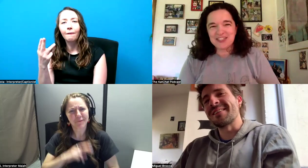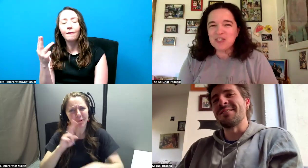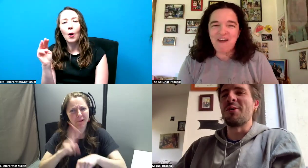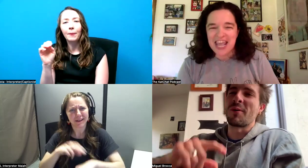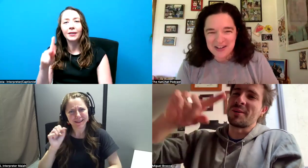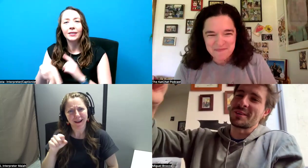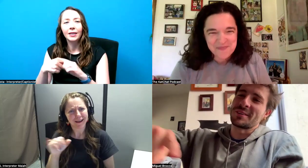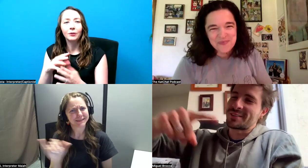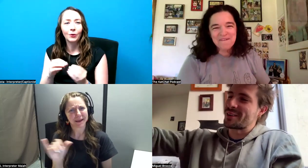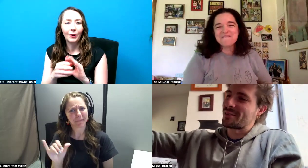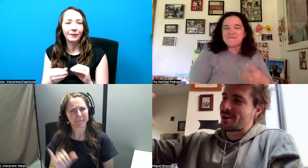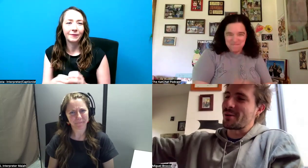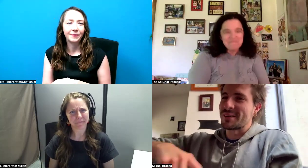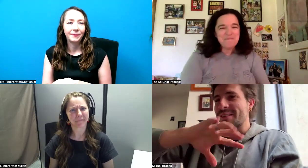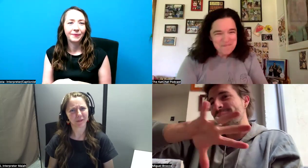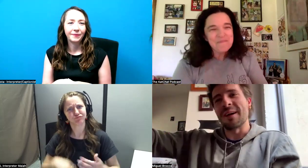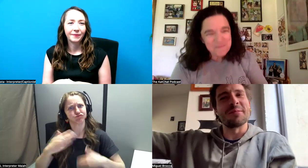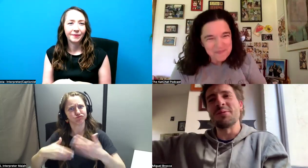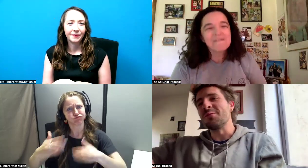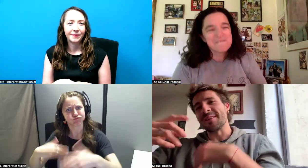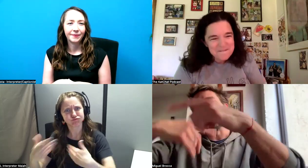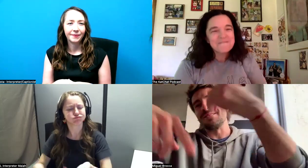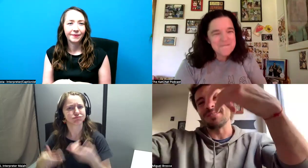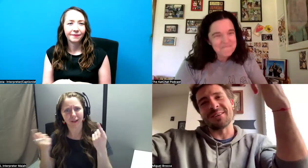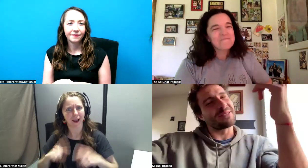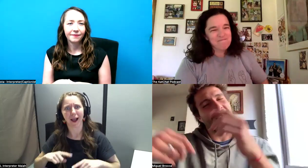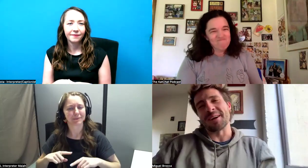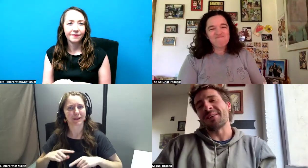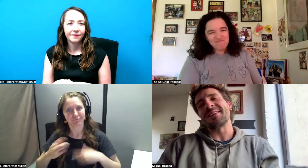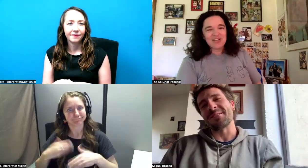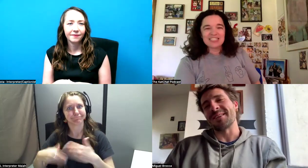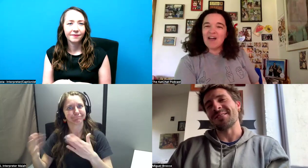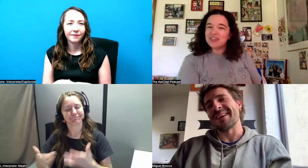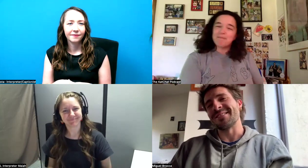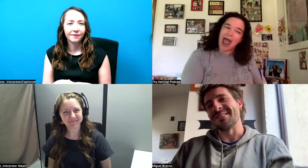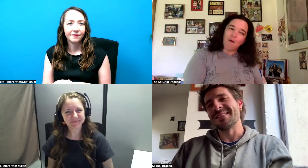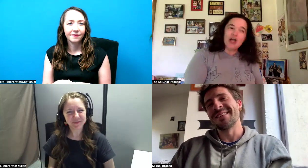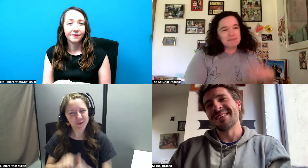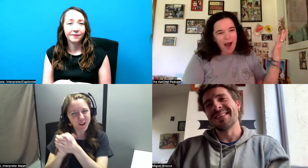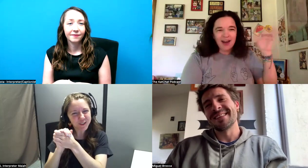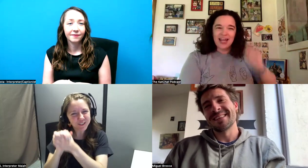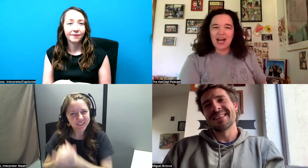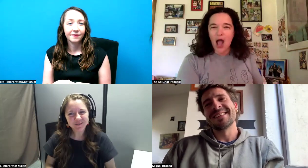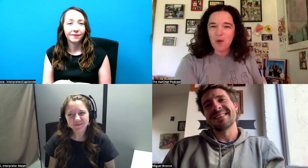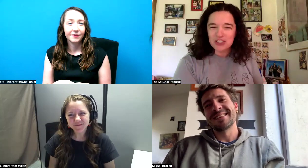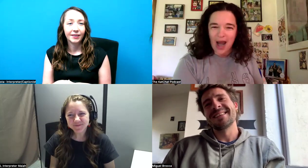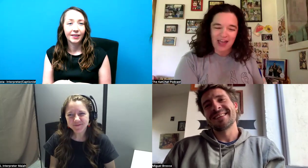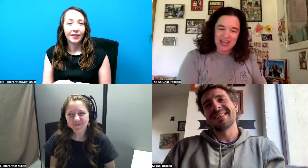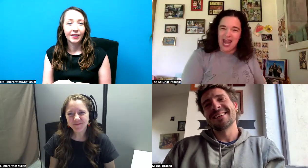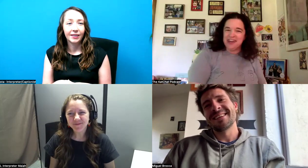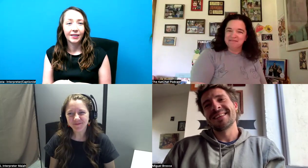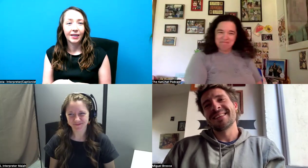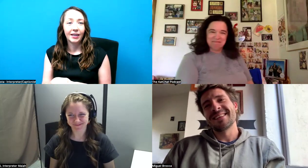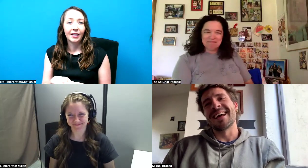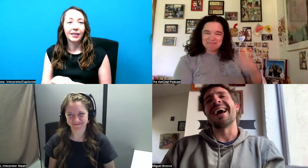It's like a So it's snowball, funny. it started growing. Once it started moving, then it just started growing. Great, But I put congratulations. it backwards, but it all worked out